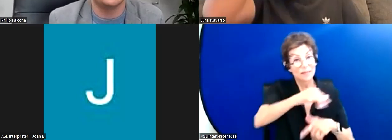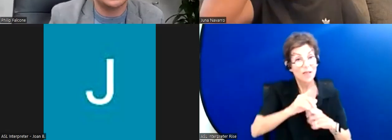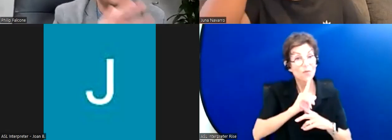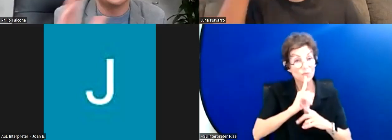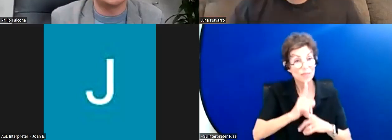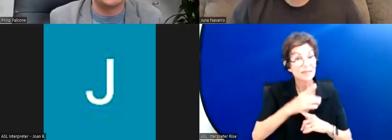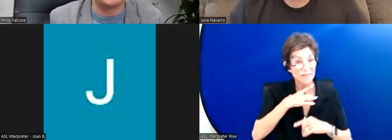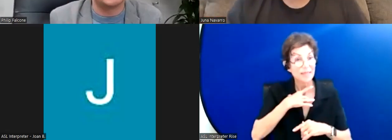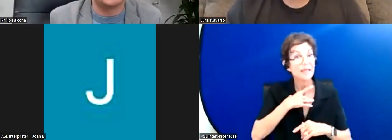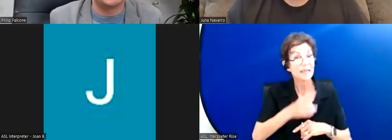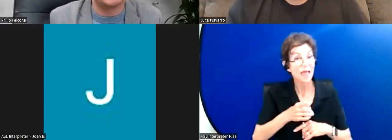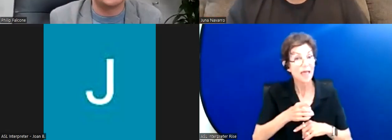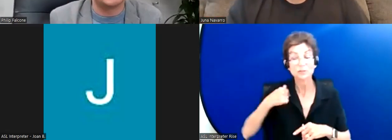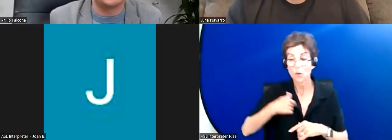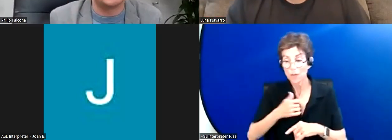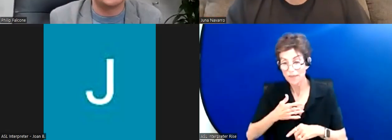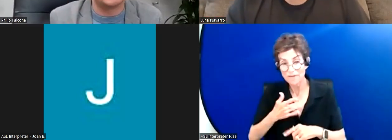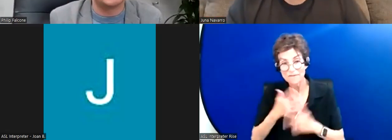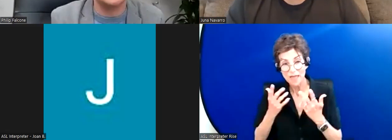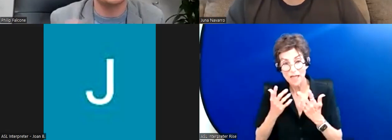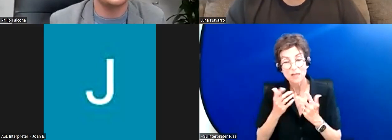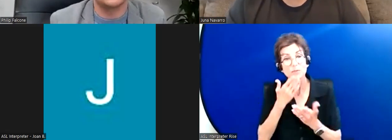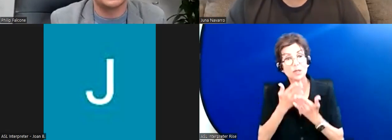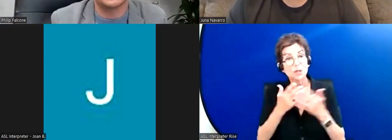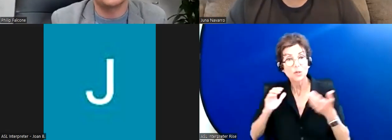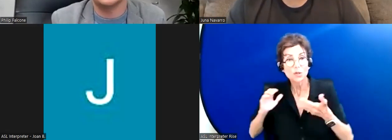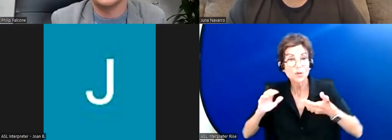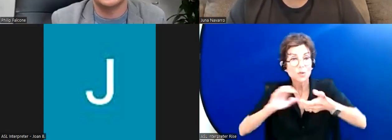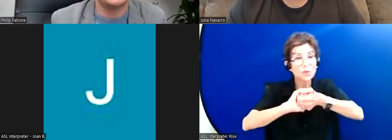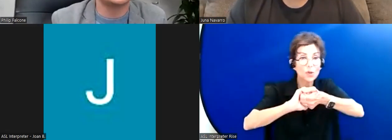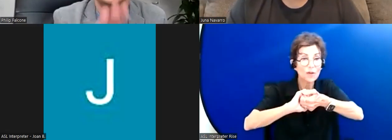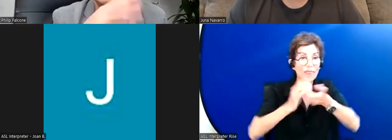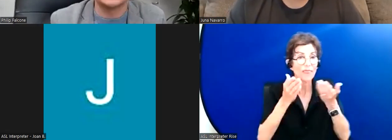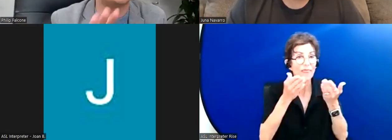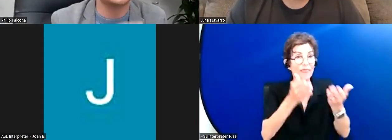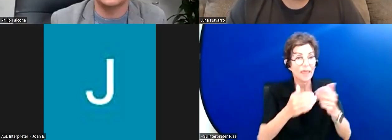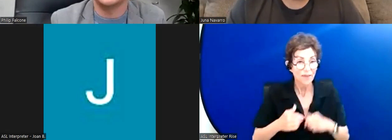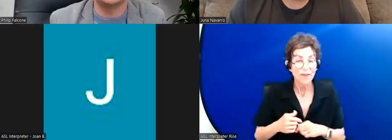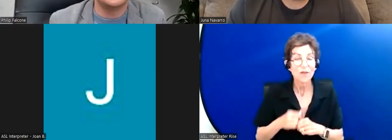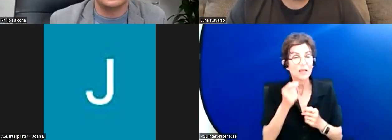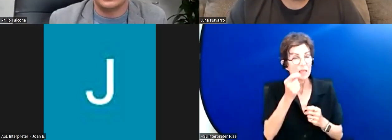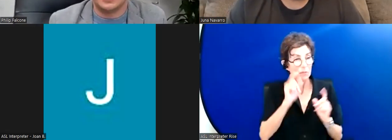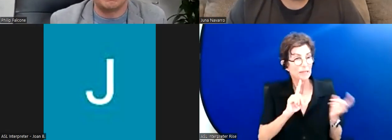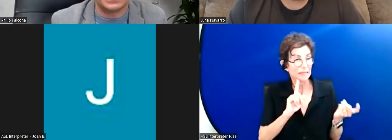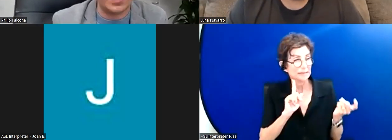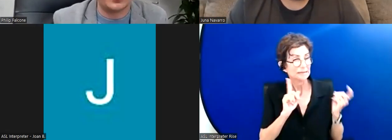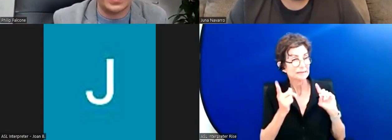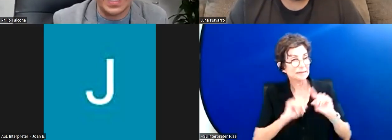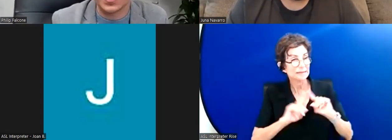here, just a different spin on it. And so we mentioned that to Juan, and then started sending a bunch of